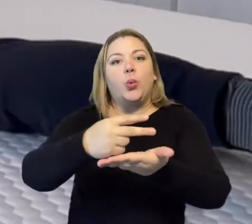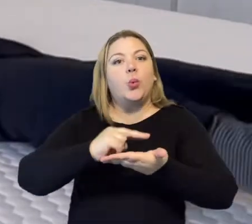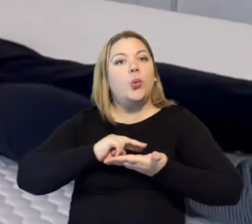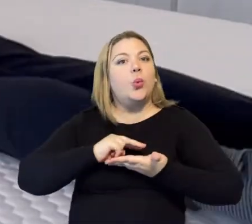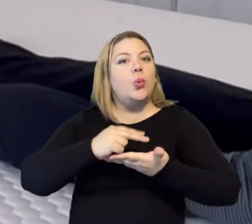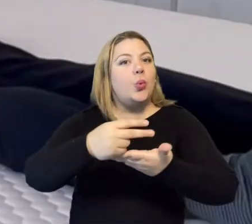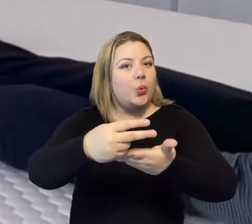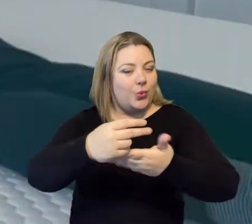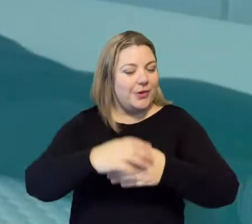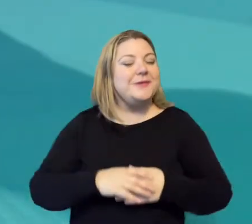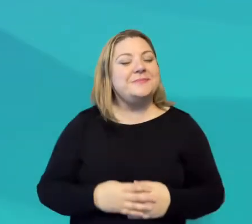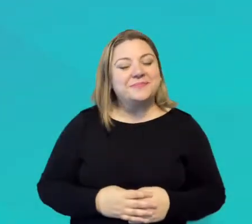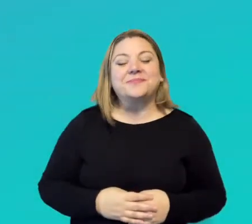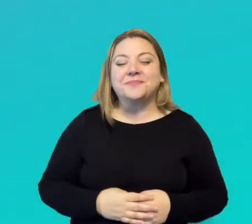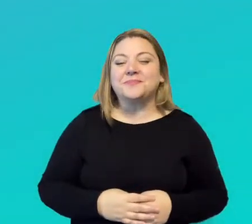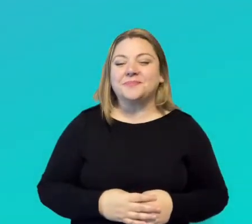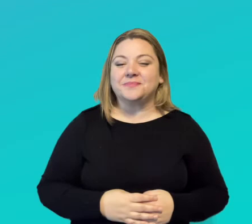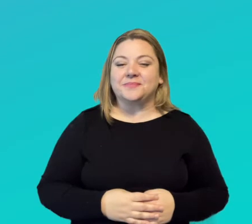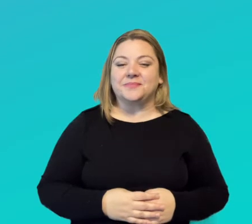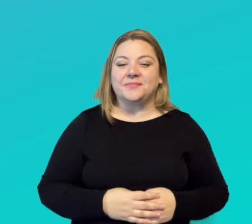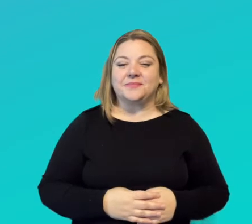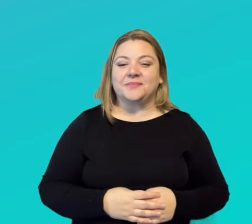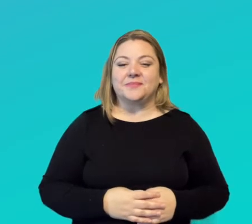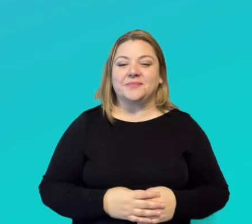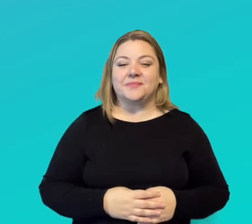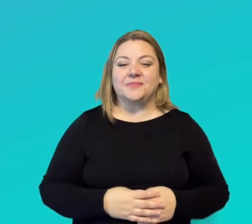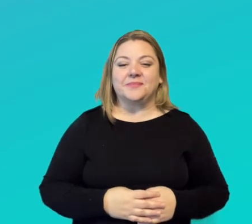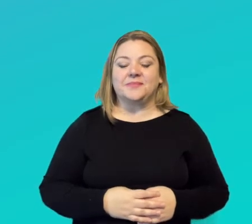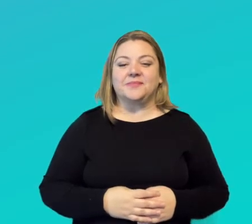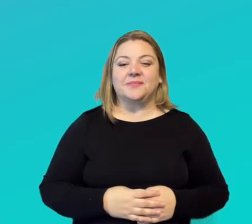really easily on this mattress.